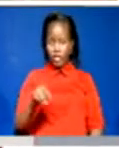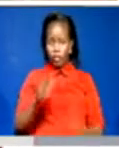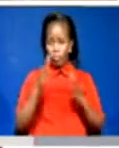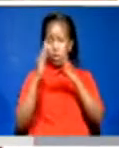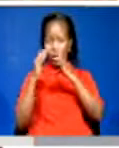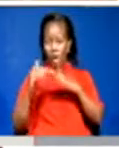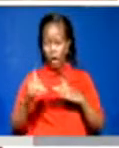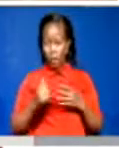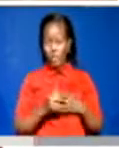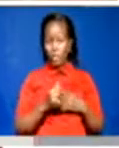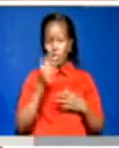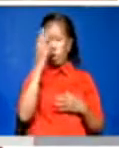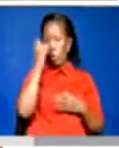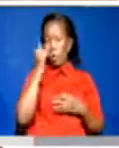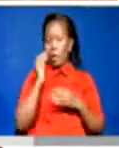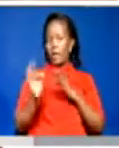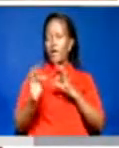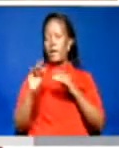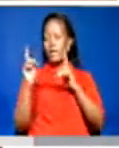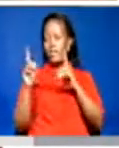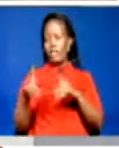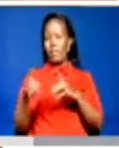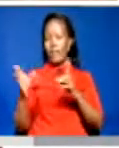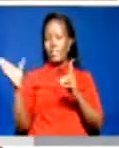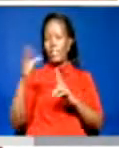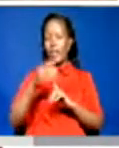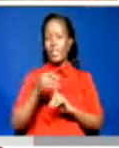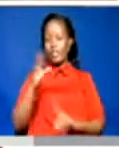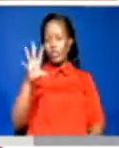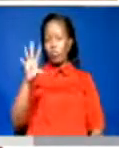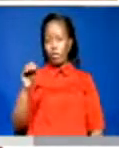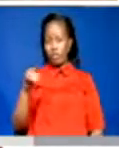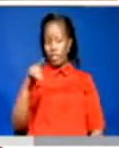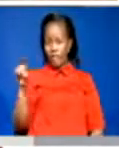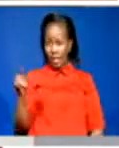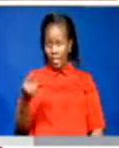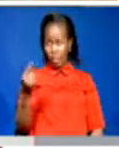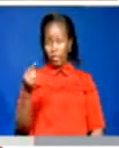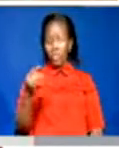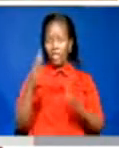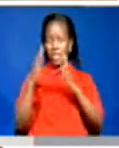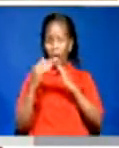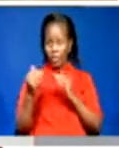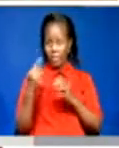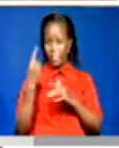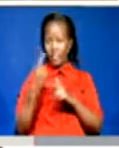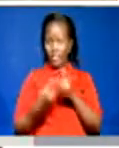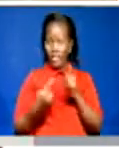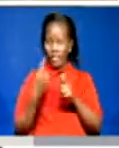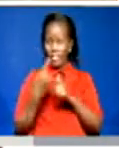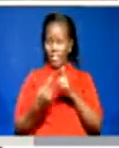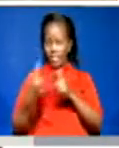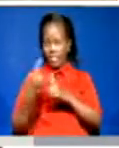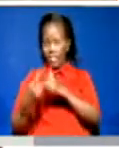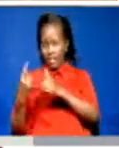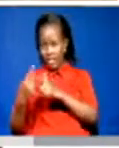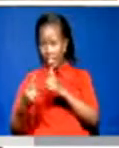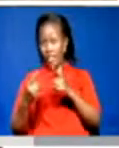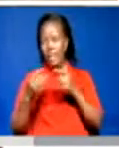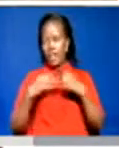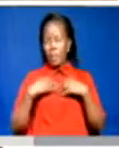least 50,000 housing units every year, we have to bring in username, we have to bring in